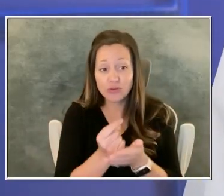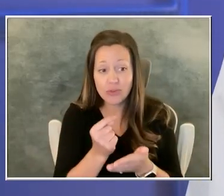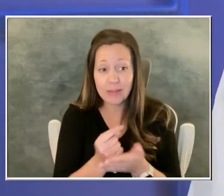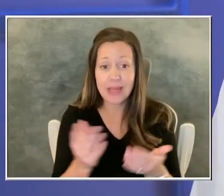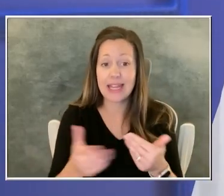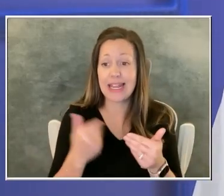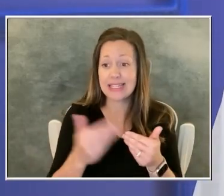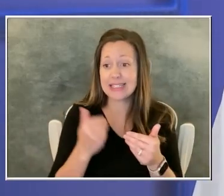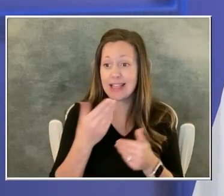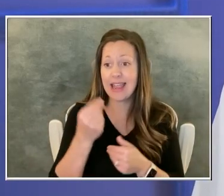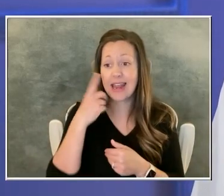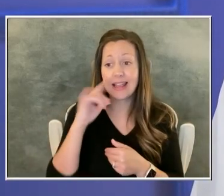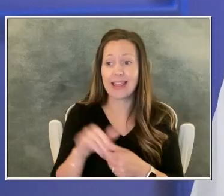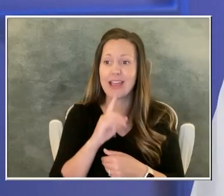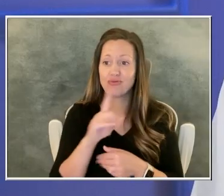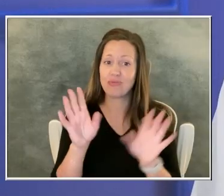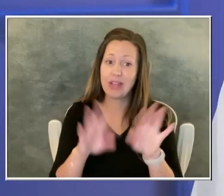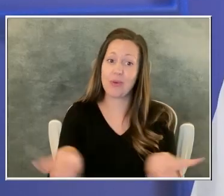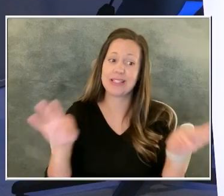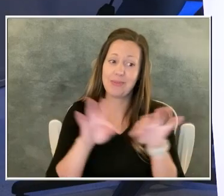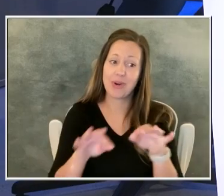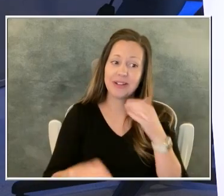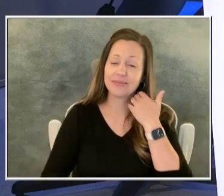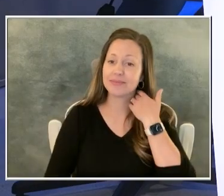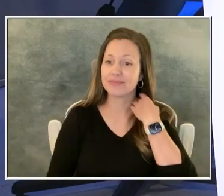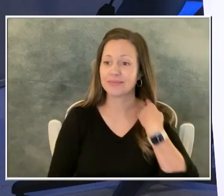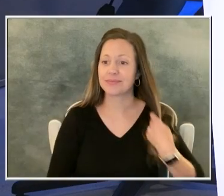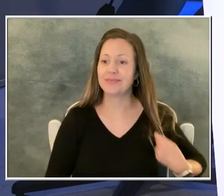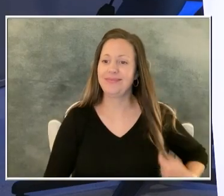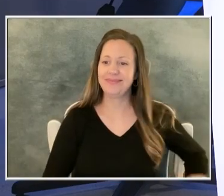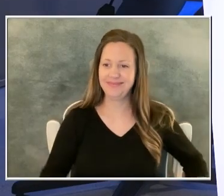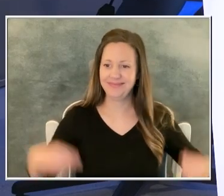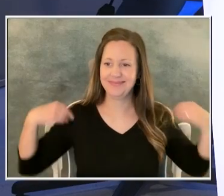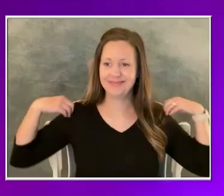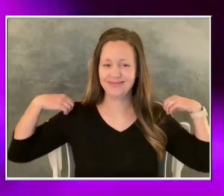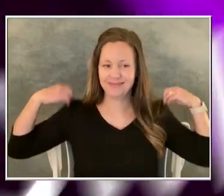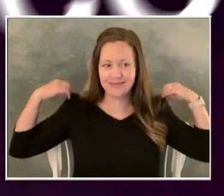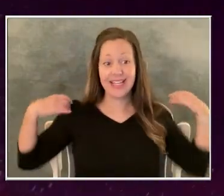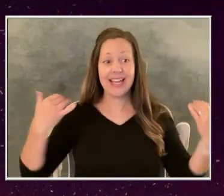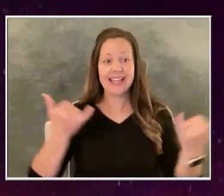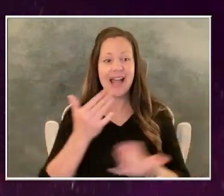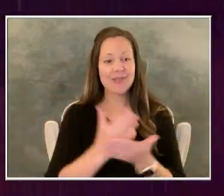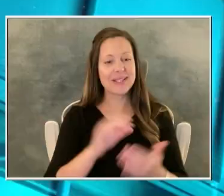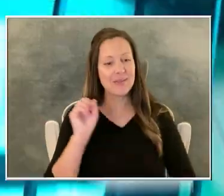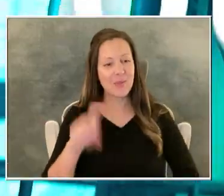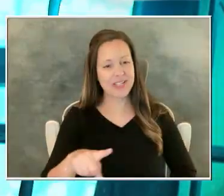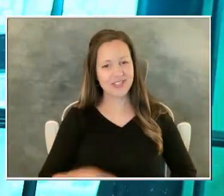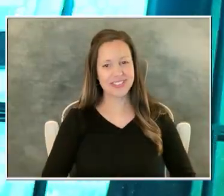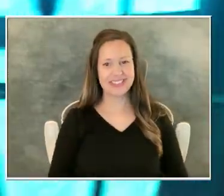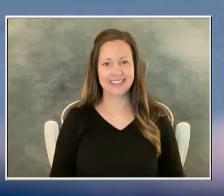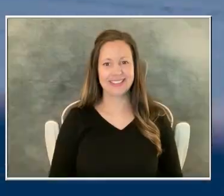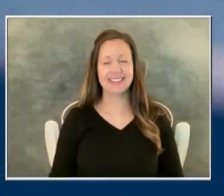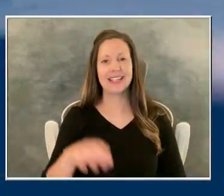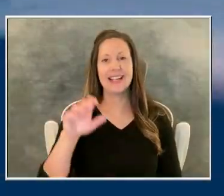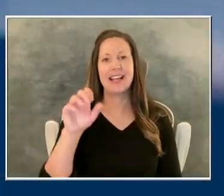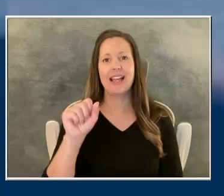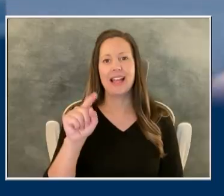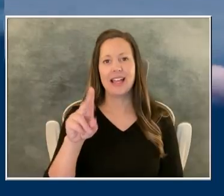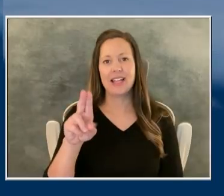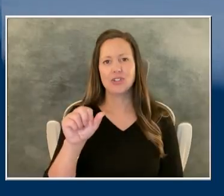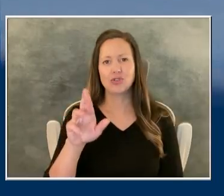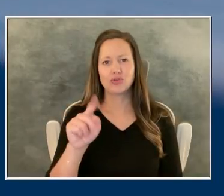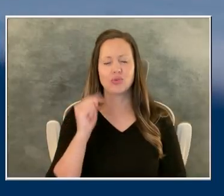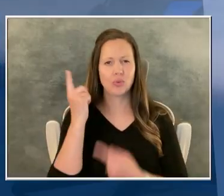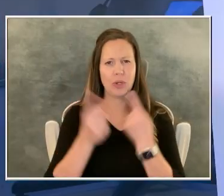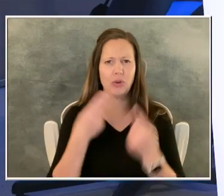and I think that's all that matters at the end of the day. All right, let's get to some questions from our viewers. And Stuart wants to know, what caused Kirby's hip